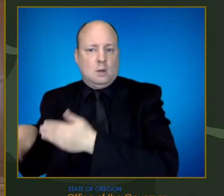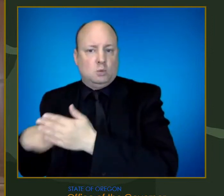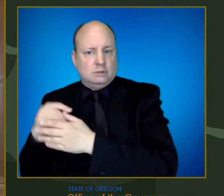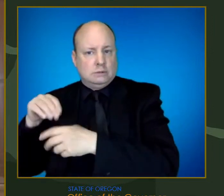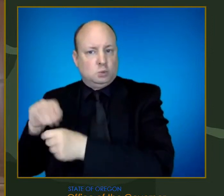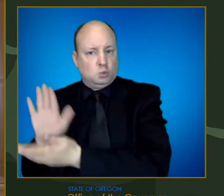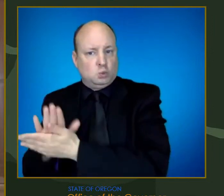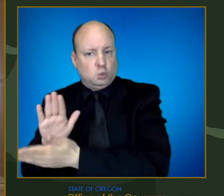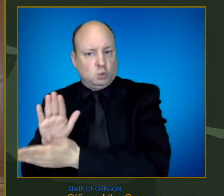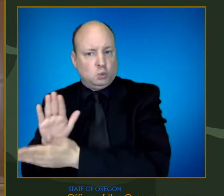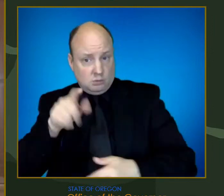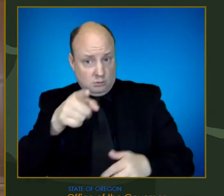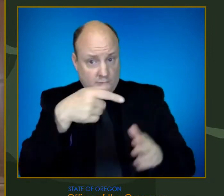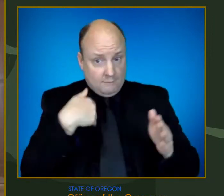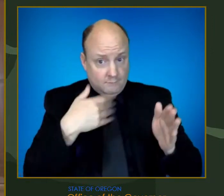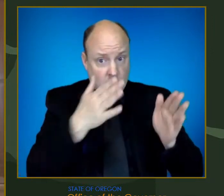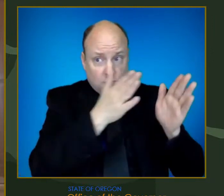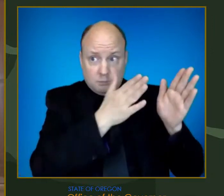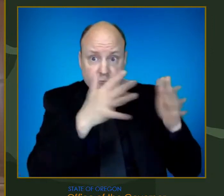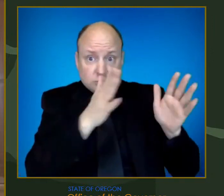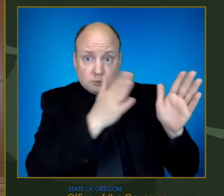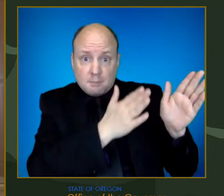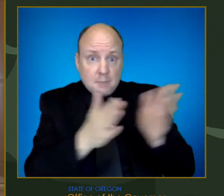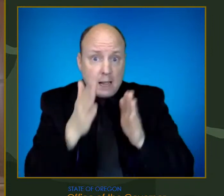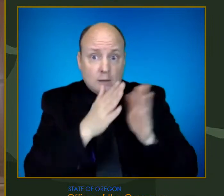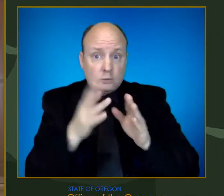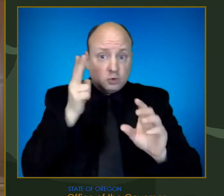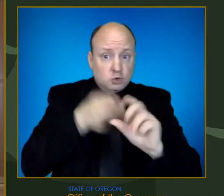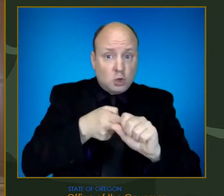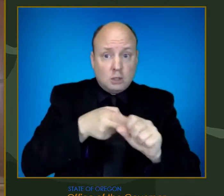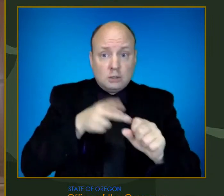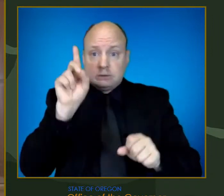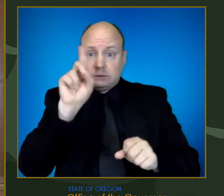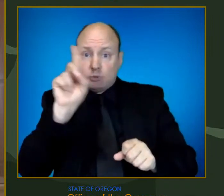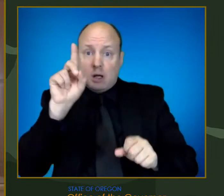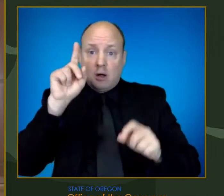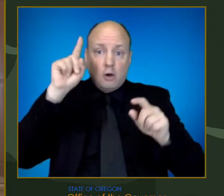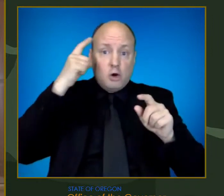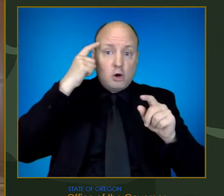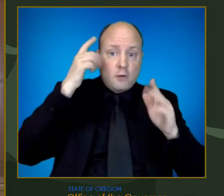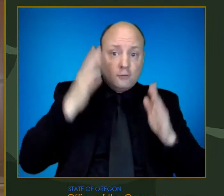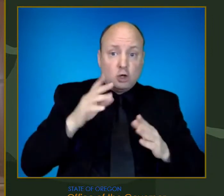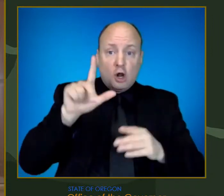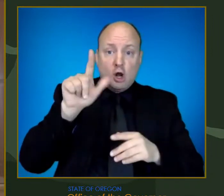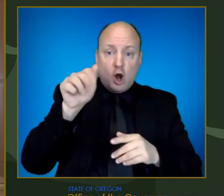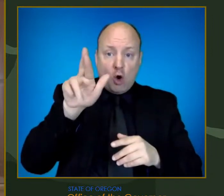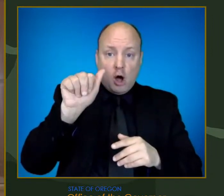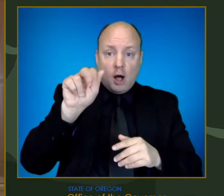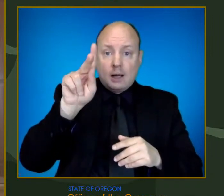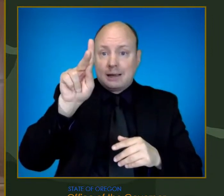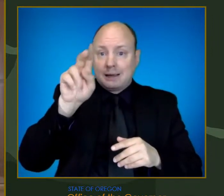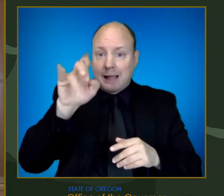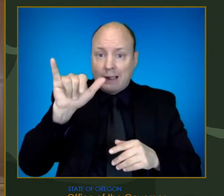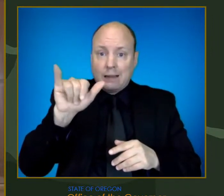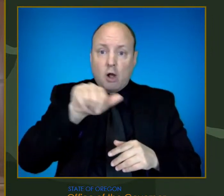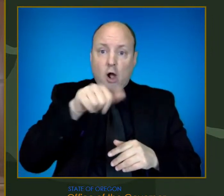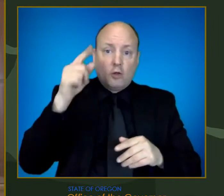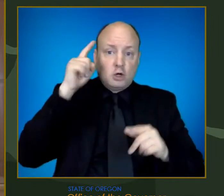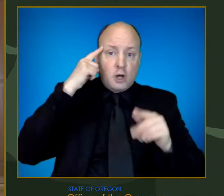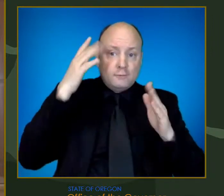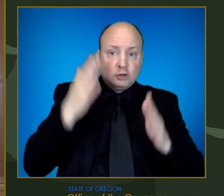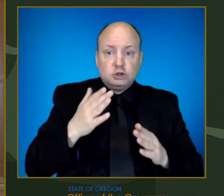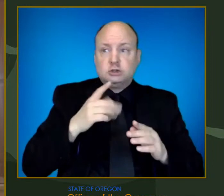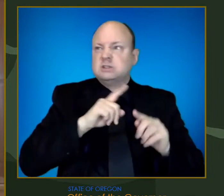of Massachusetts, Democratic Governor Laura Kelly of Kansas, Chris Sununu of New Hampshire, to issue a mandate requiring school districts to